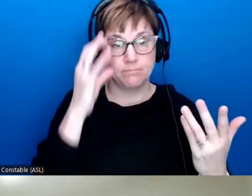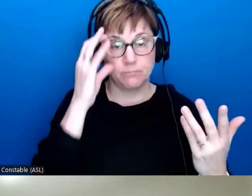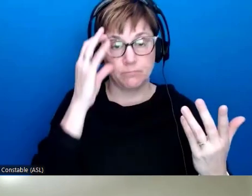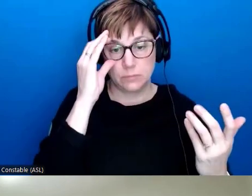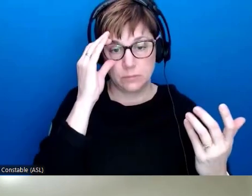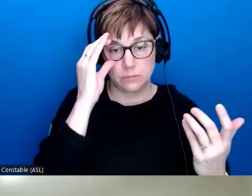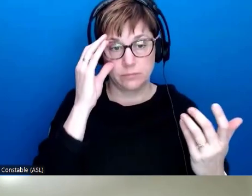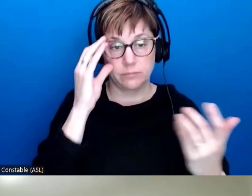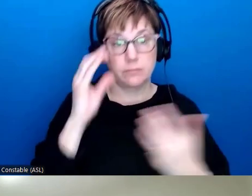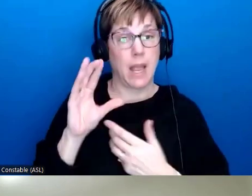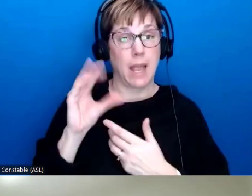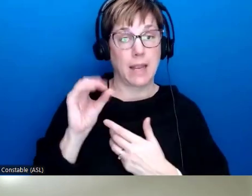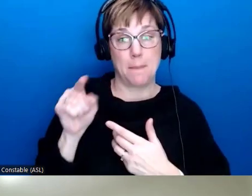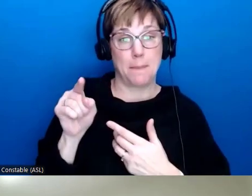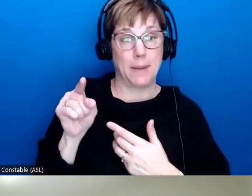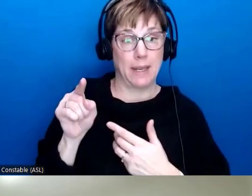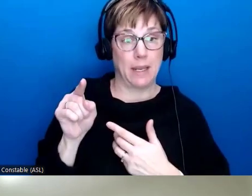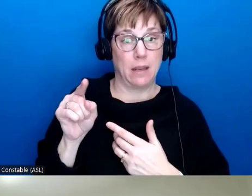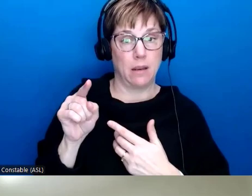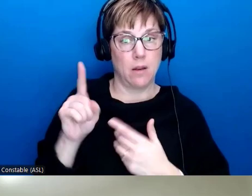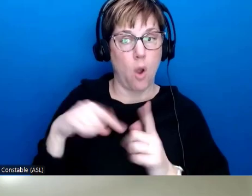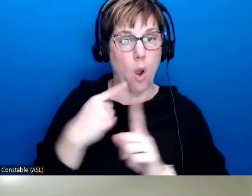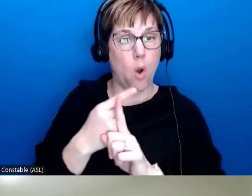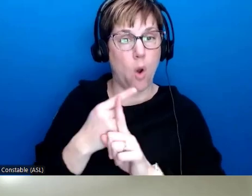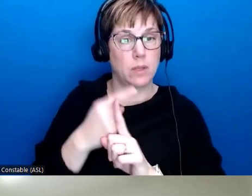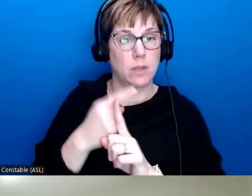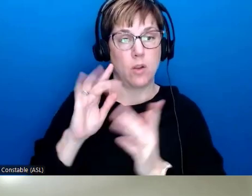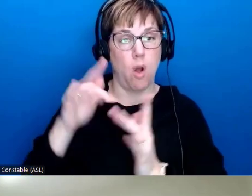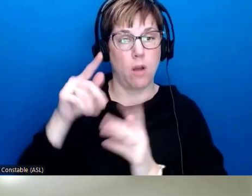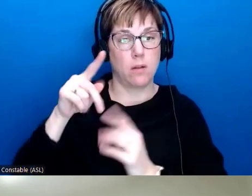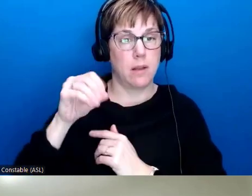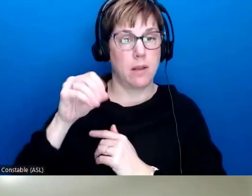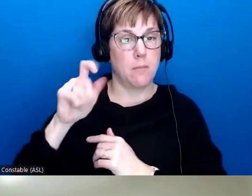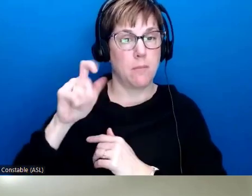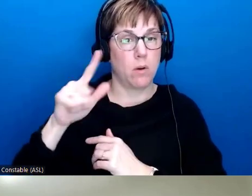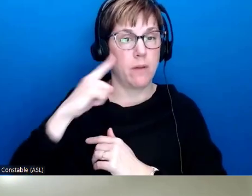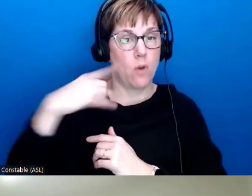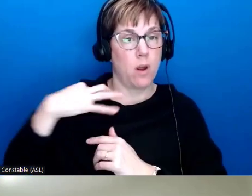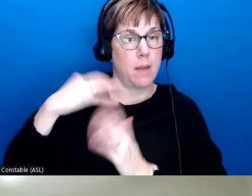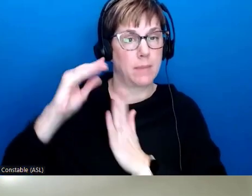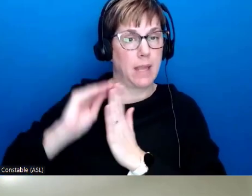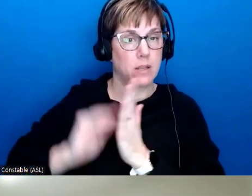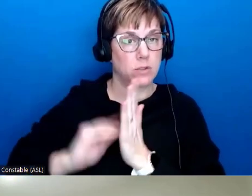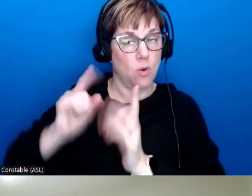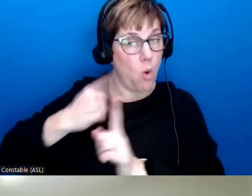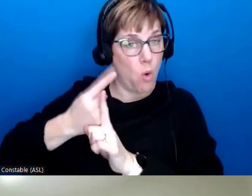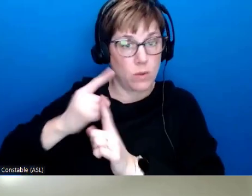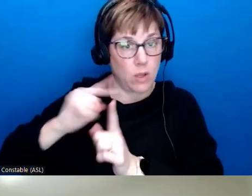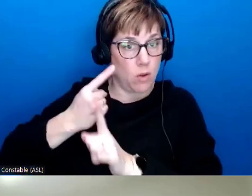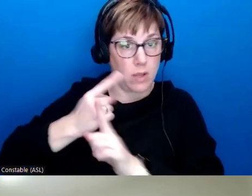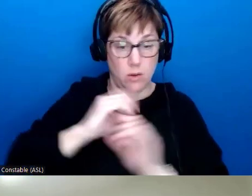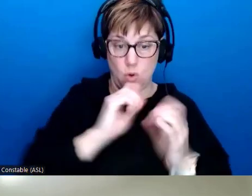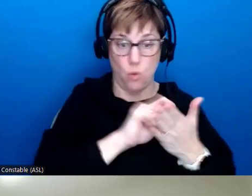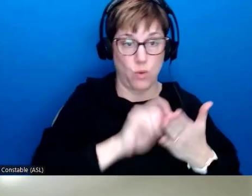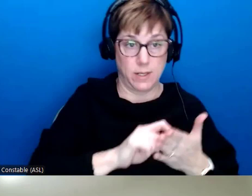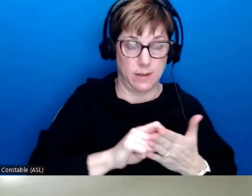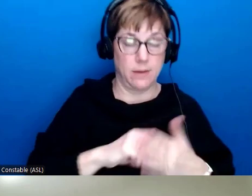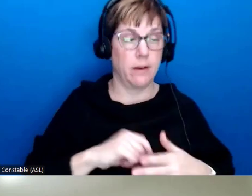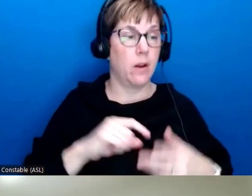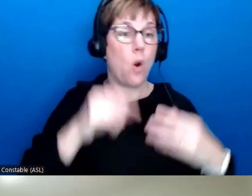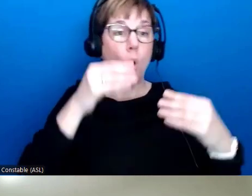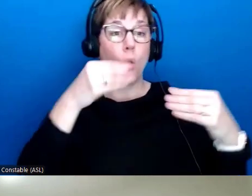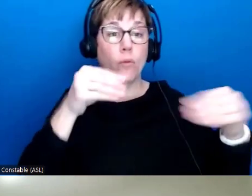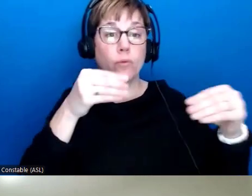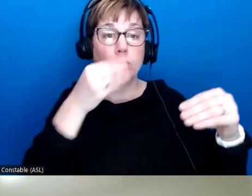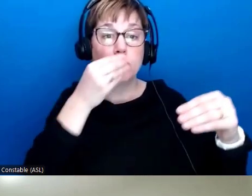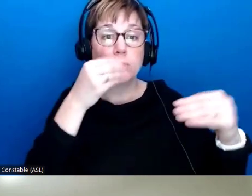a company that only has an online portal for people to apply to their jobs on, or a grocery store like Whole